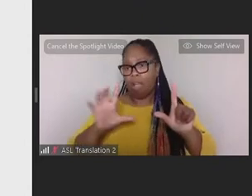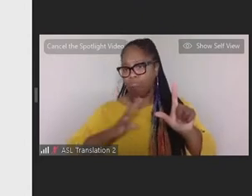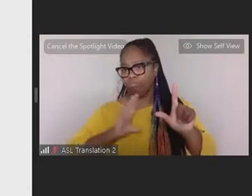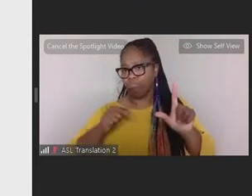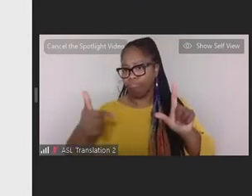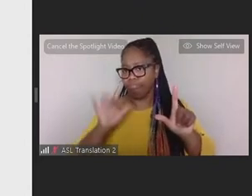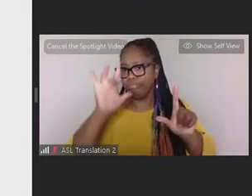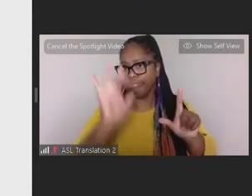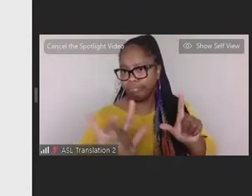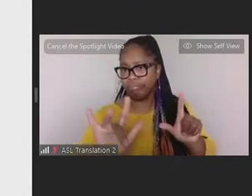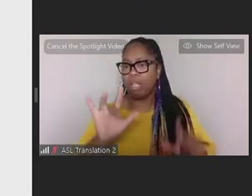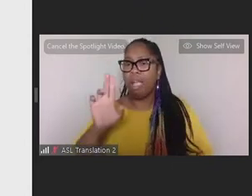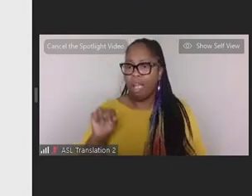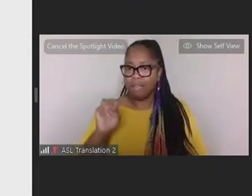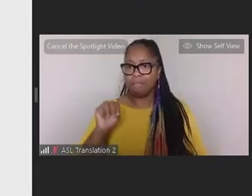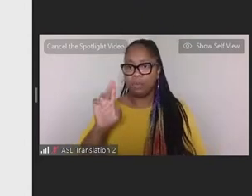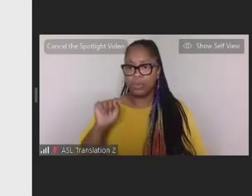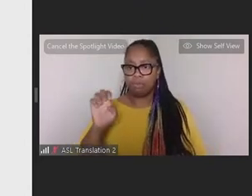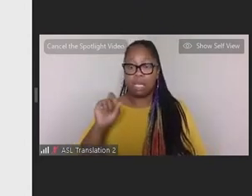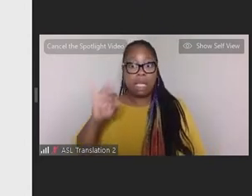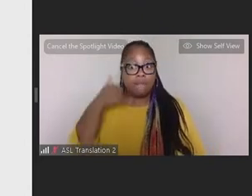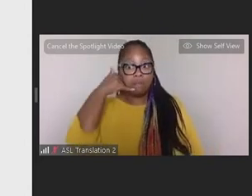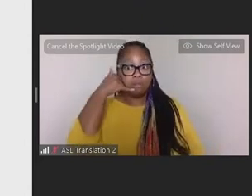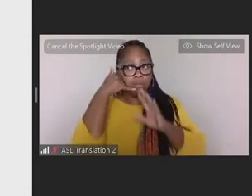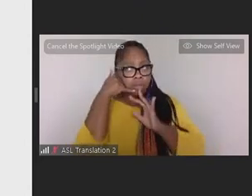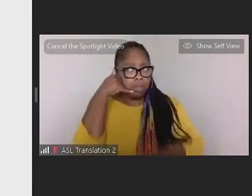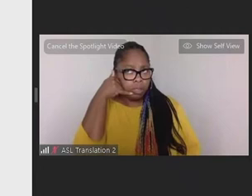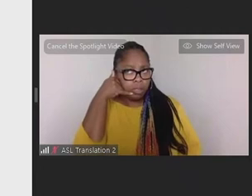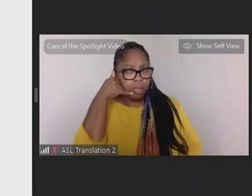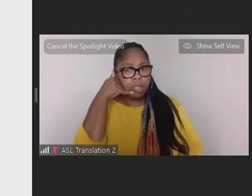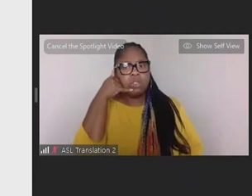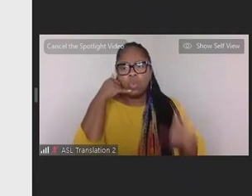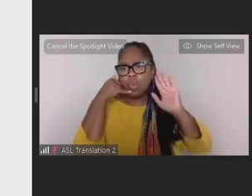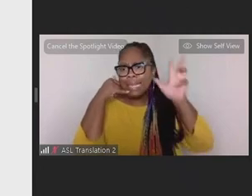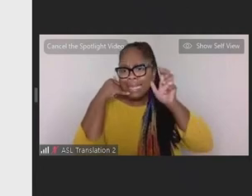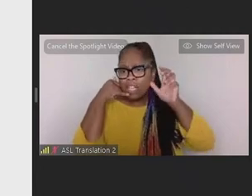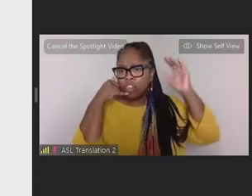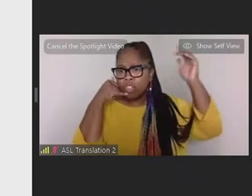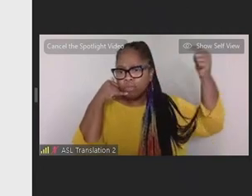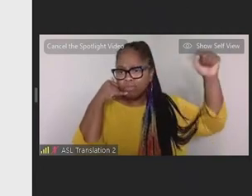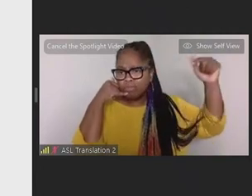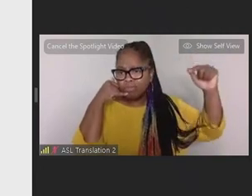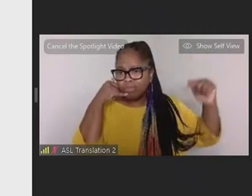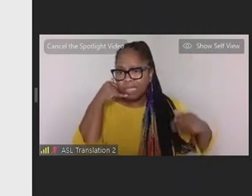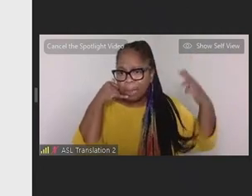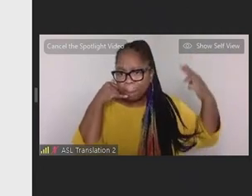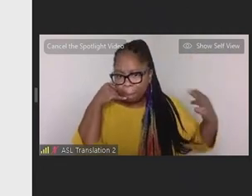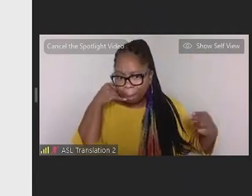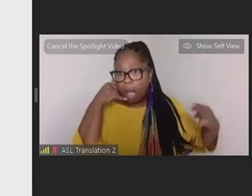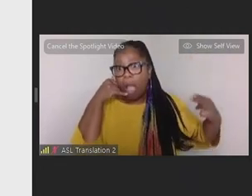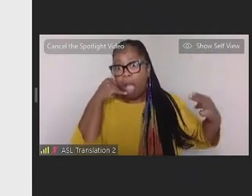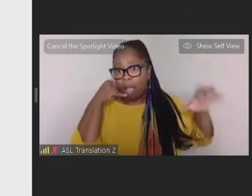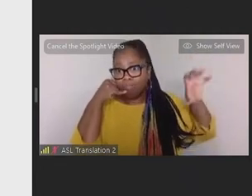microphone. If you're accessing the hearing via phone, your name will be called from the list of registered speakers. Once your name has been